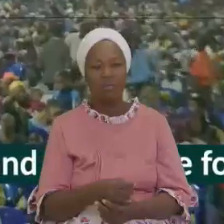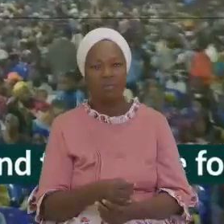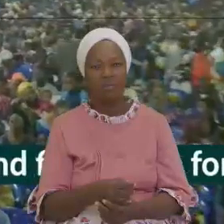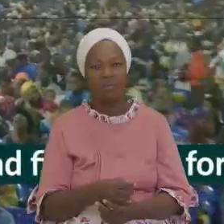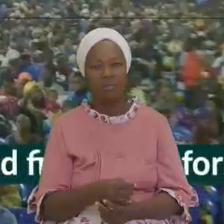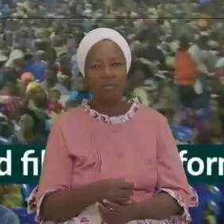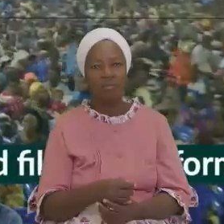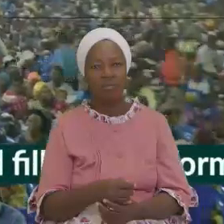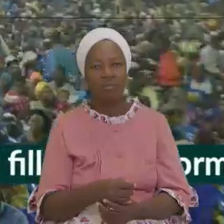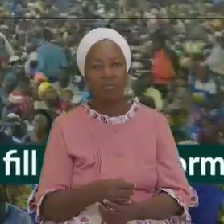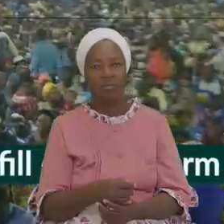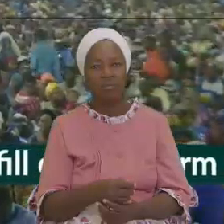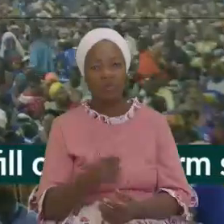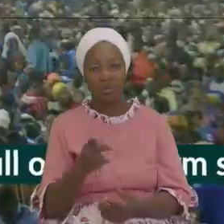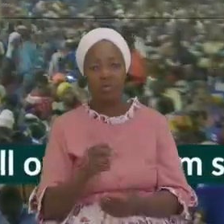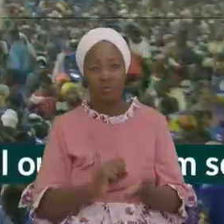You fill the paper.